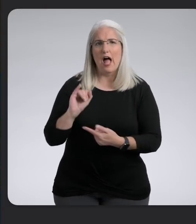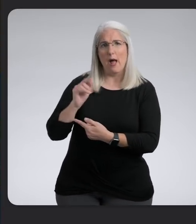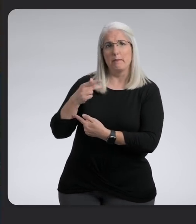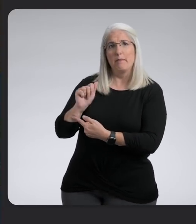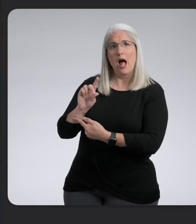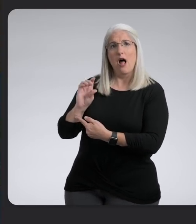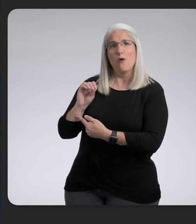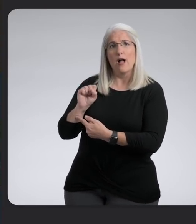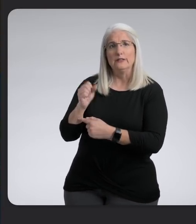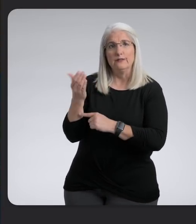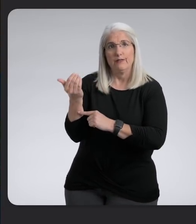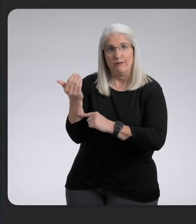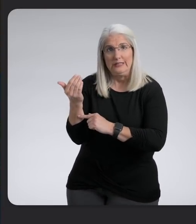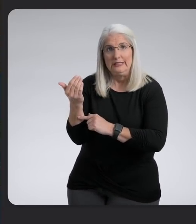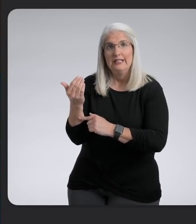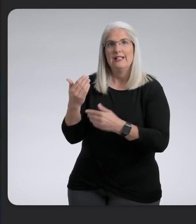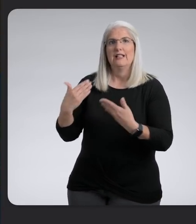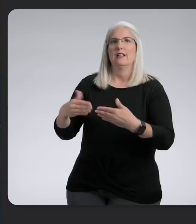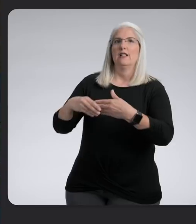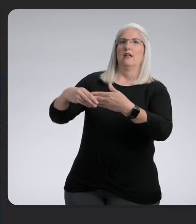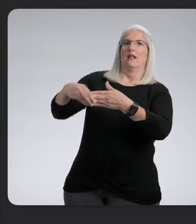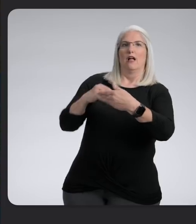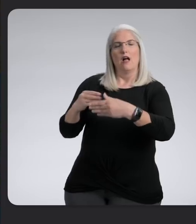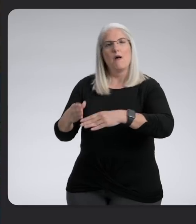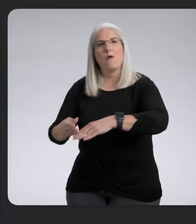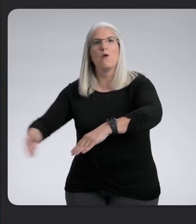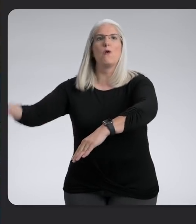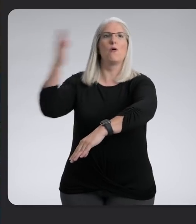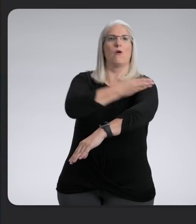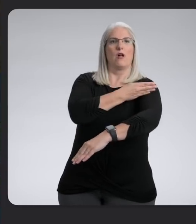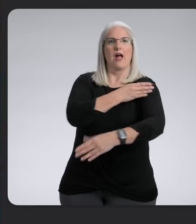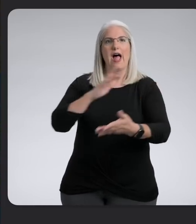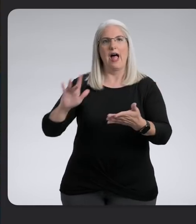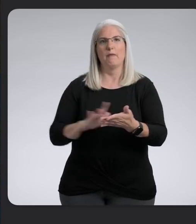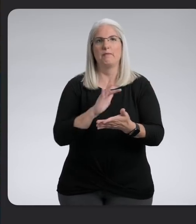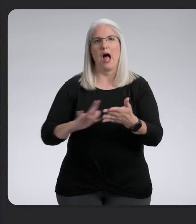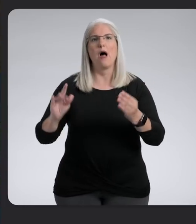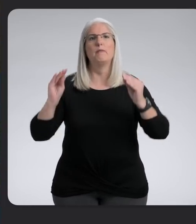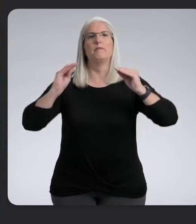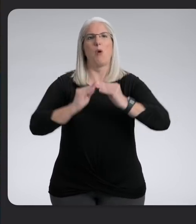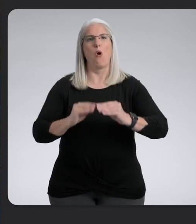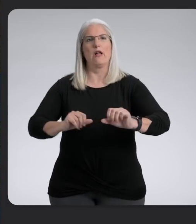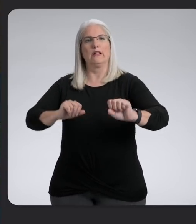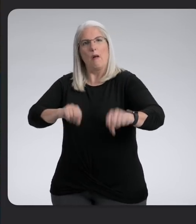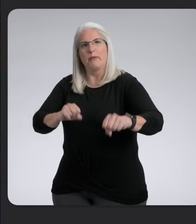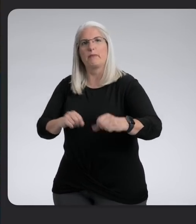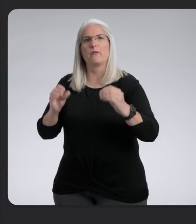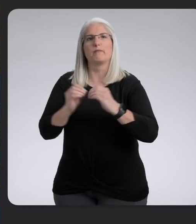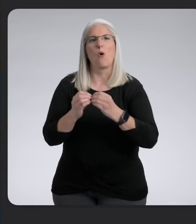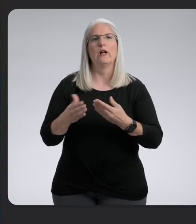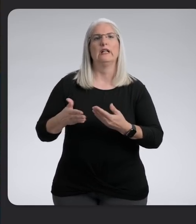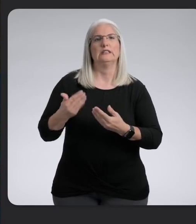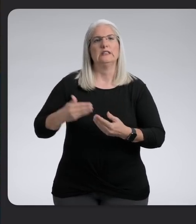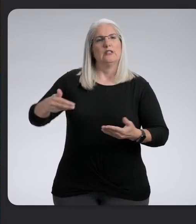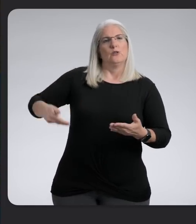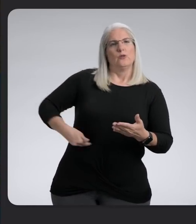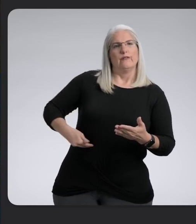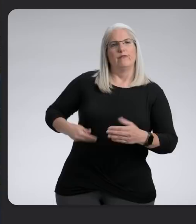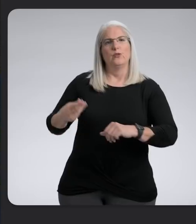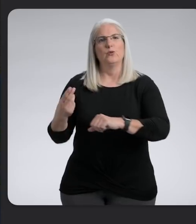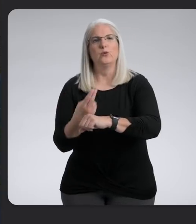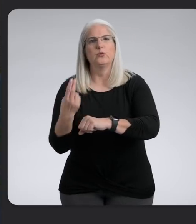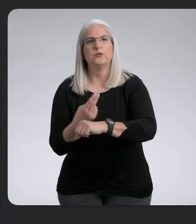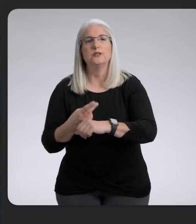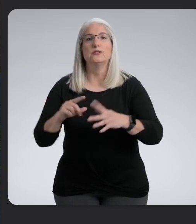this versatility further, making iPad even more capable and more intuitive. And we started right on the home